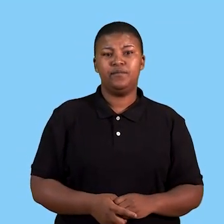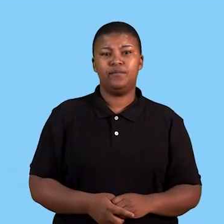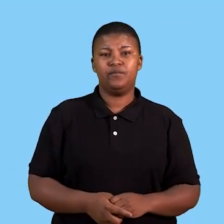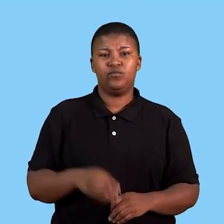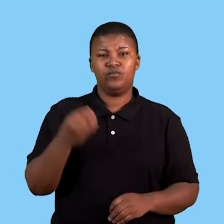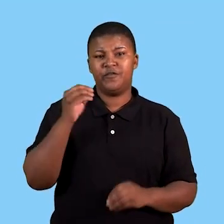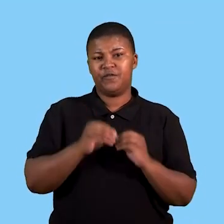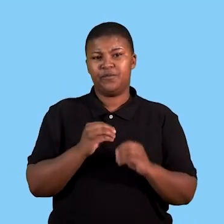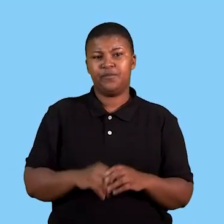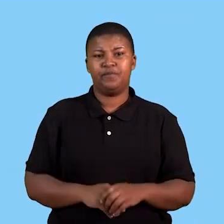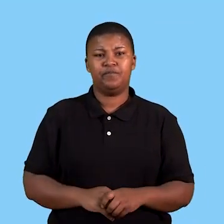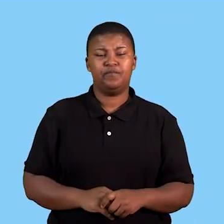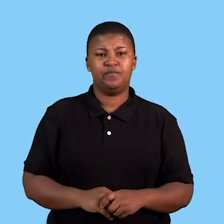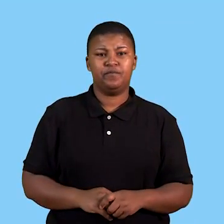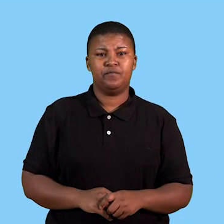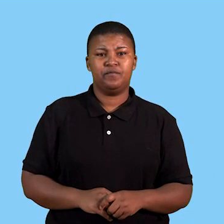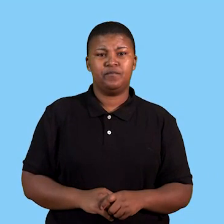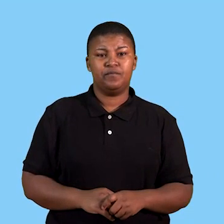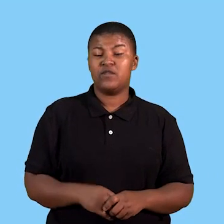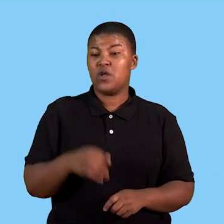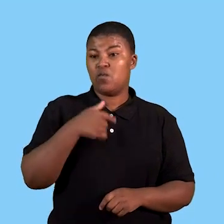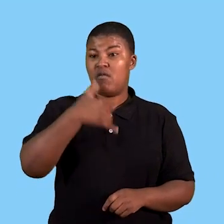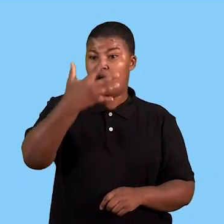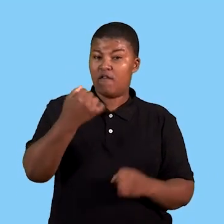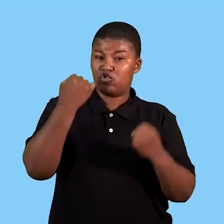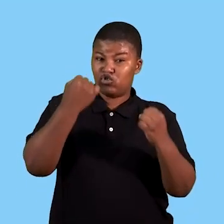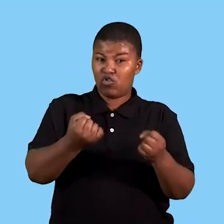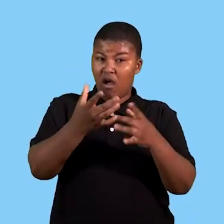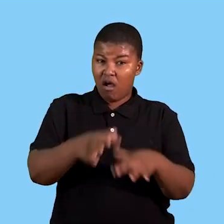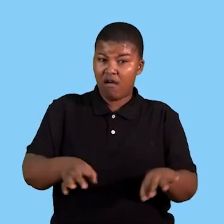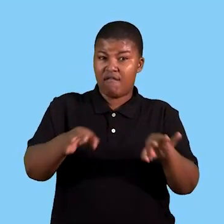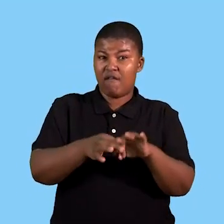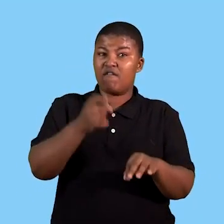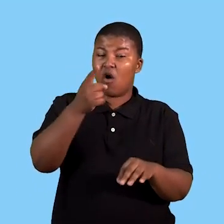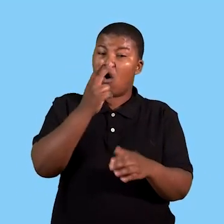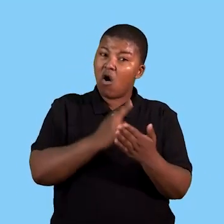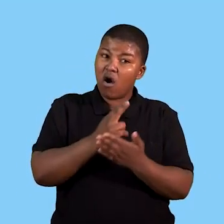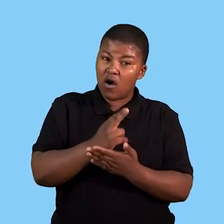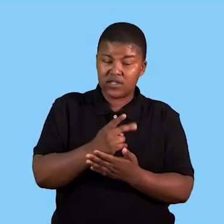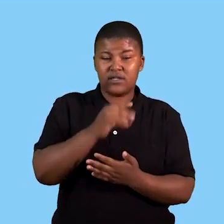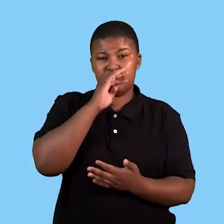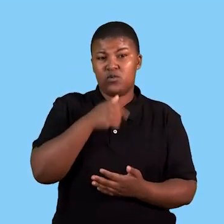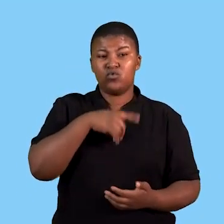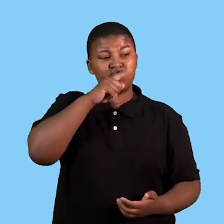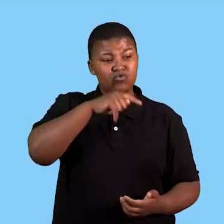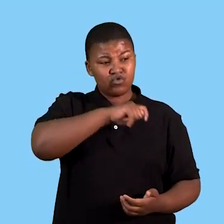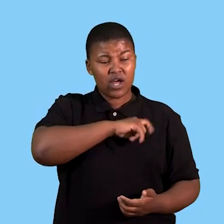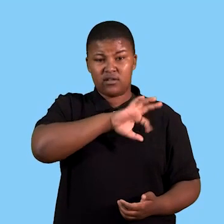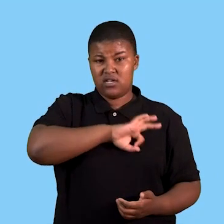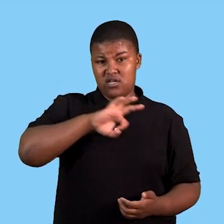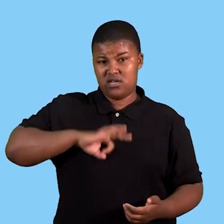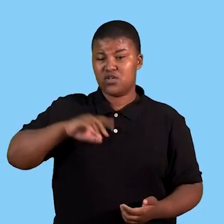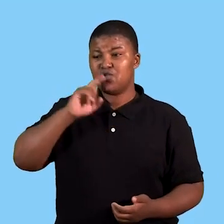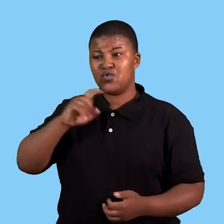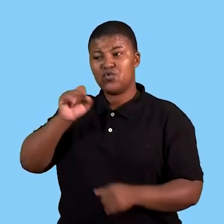me just correct that spelling mistake, if we have a strong value of honesty, then we can trust